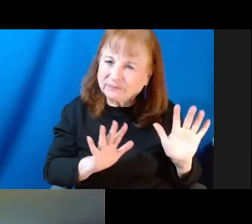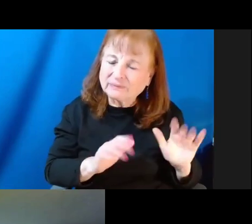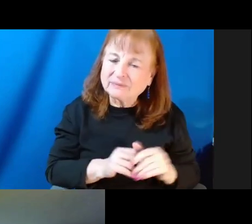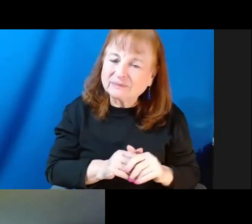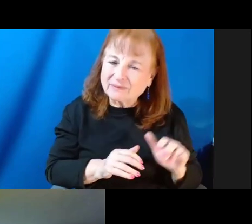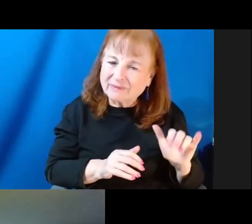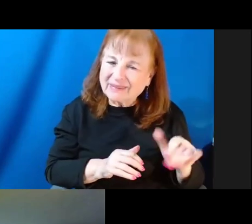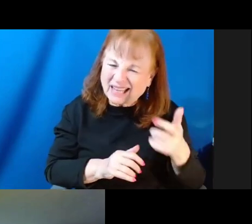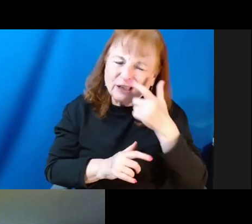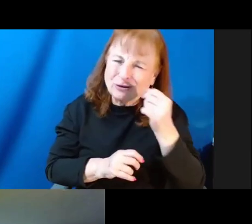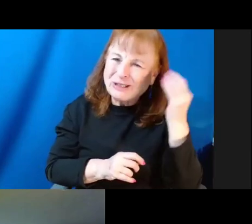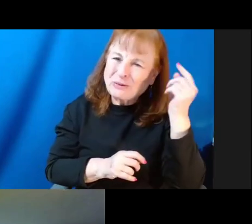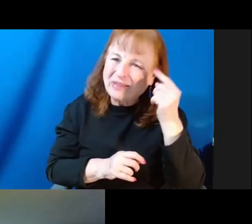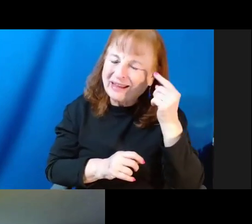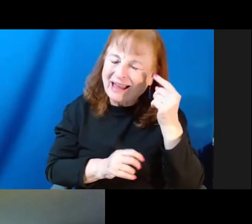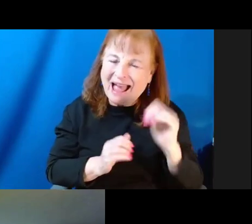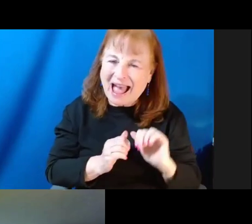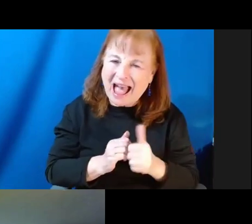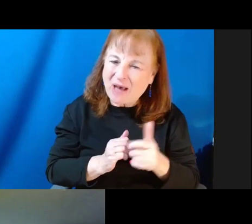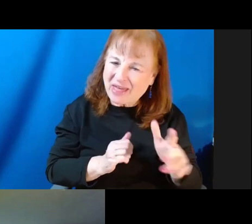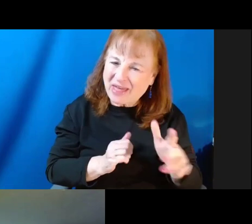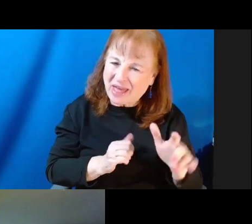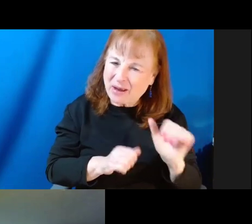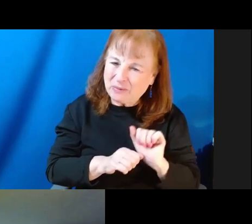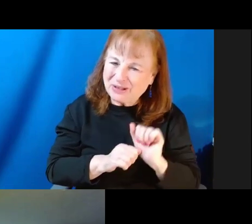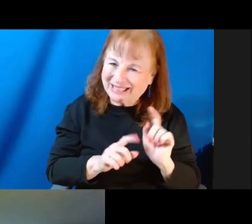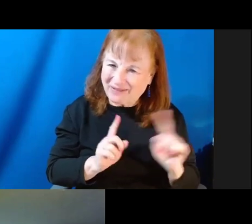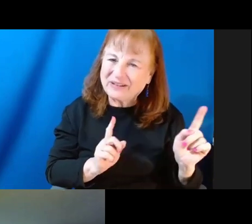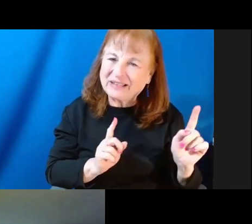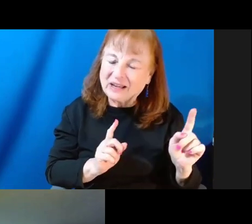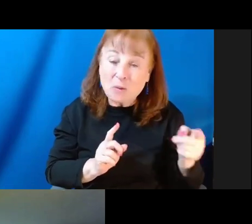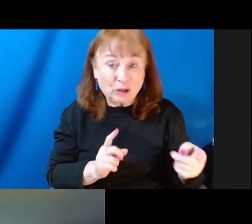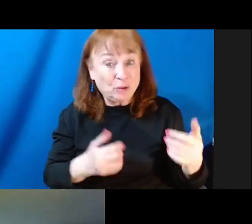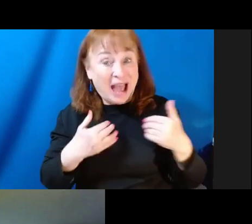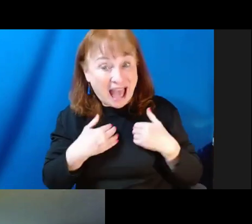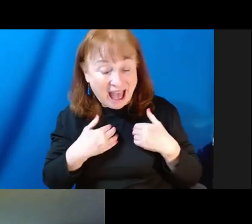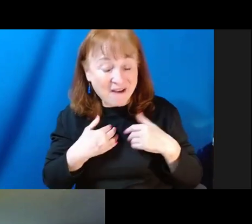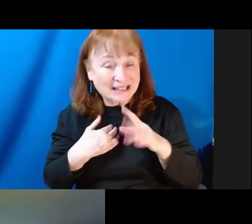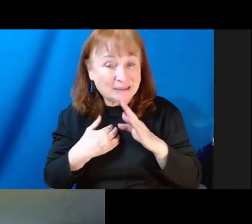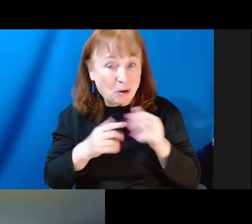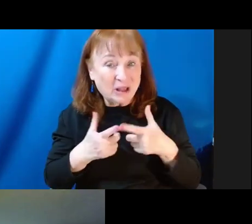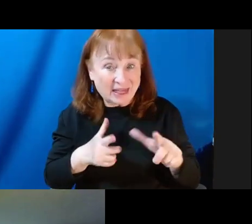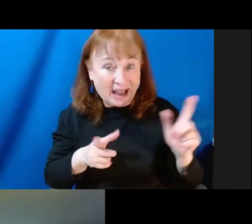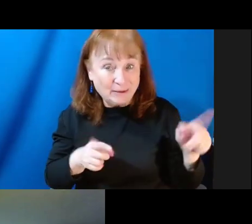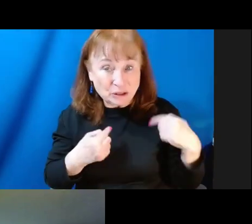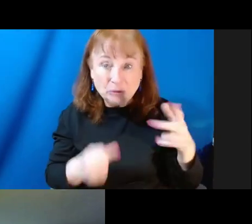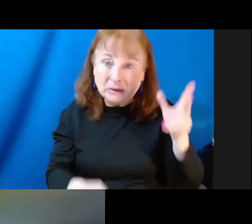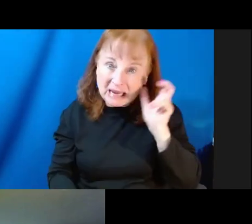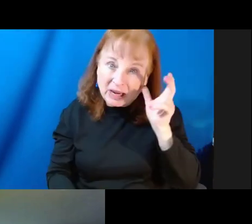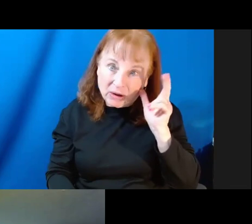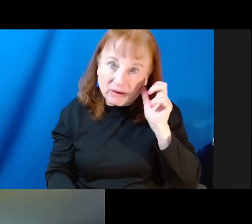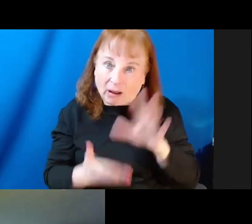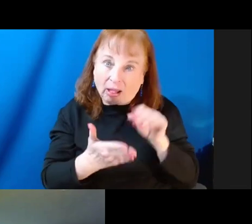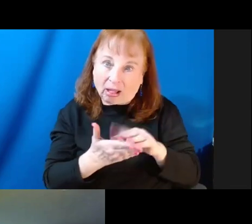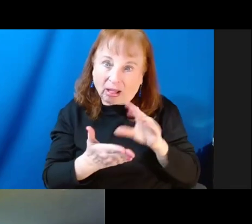is interesting to think about how that works differently when you have a spoken language that you've been hearing and learning